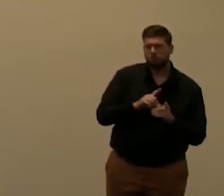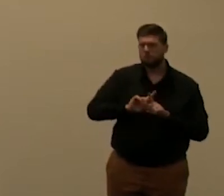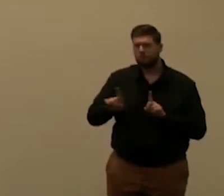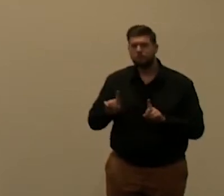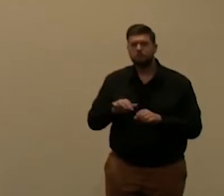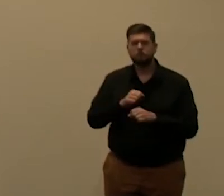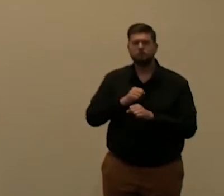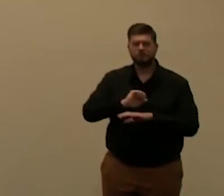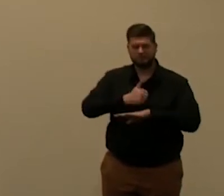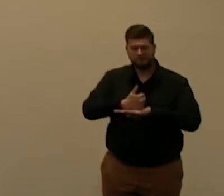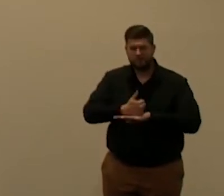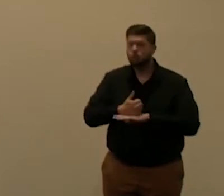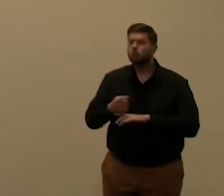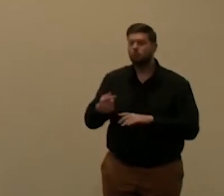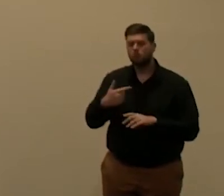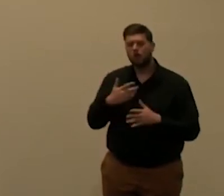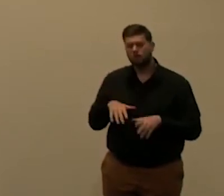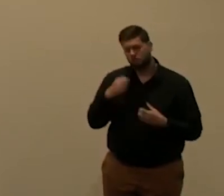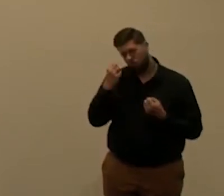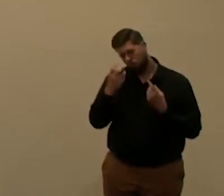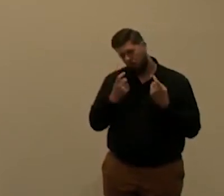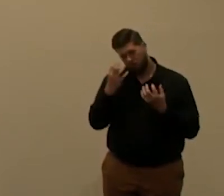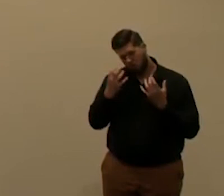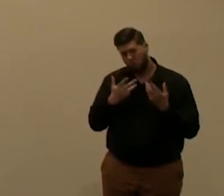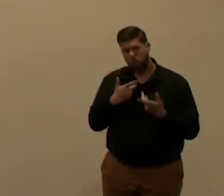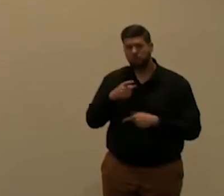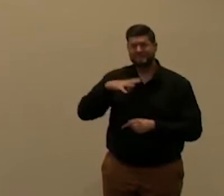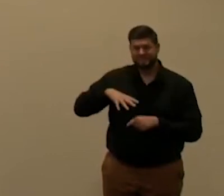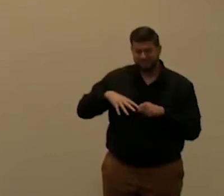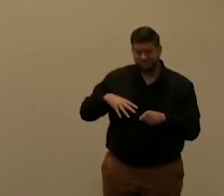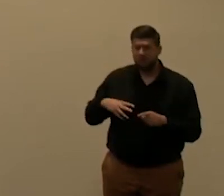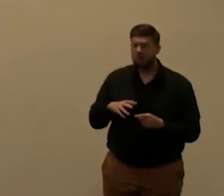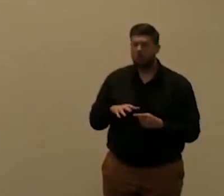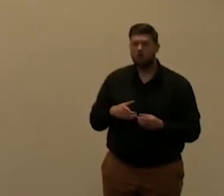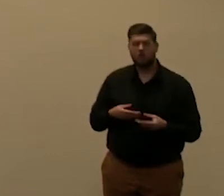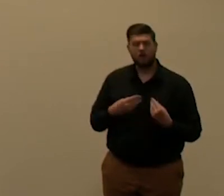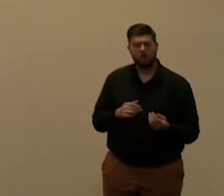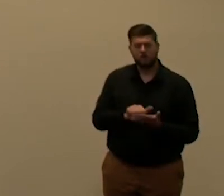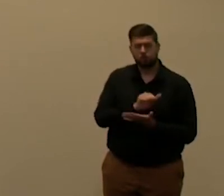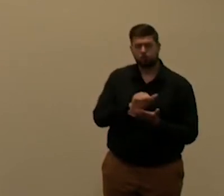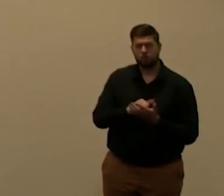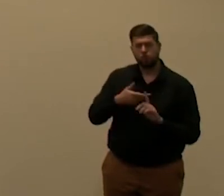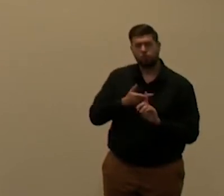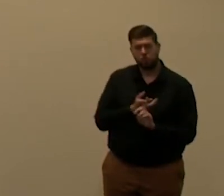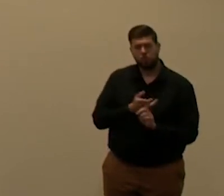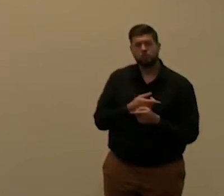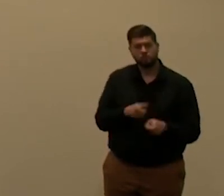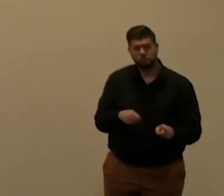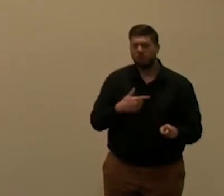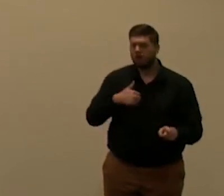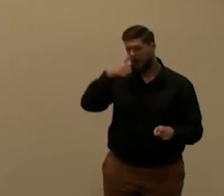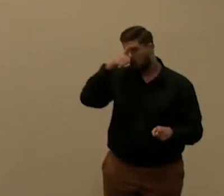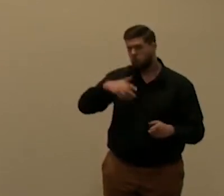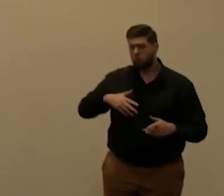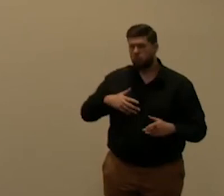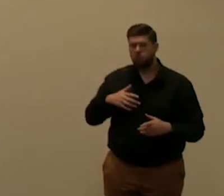what you need, act accordingly, get proper tools for your people as well. I know we had Christmas half a year ago,